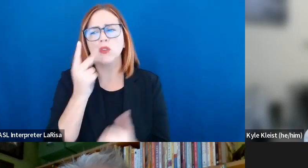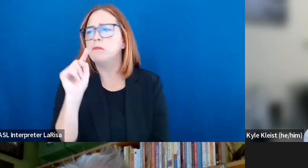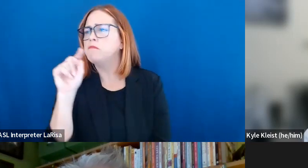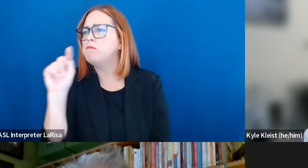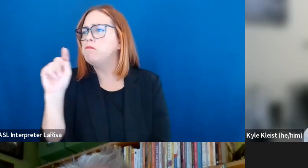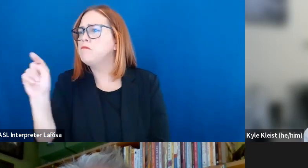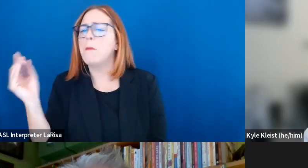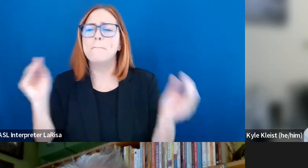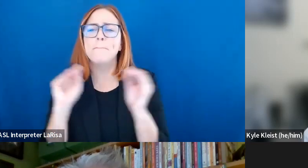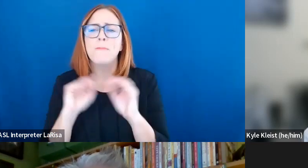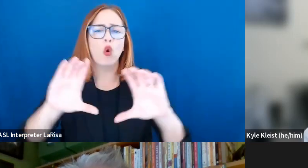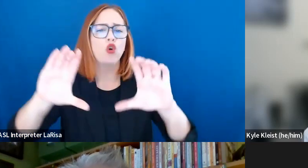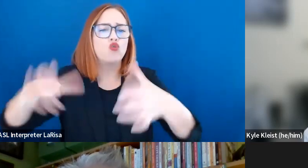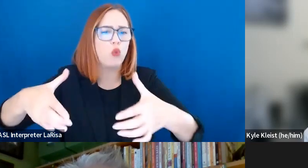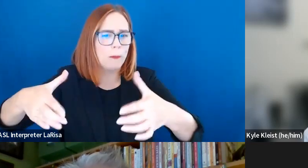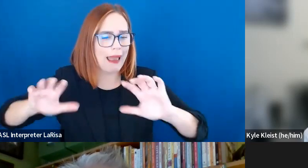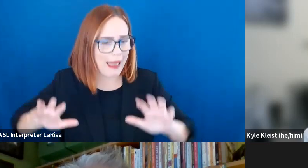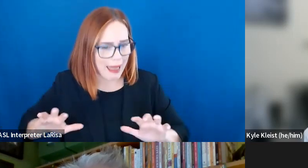that.